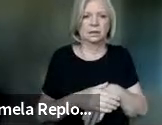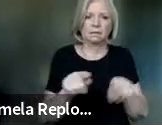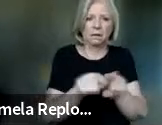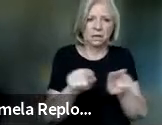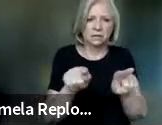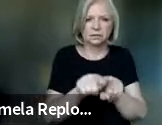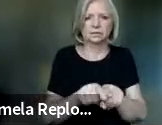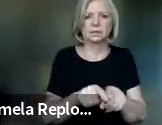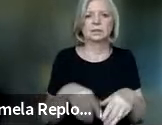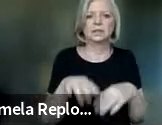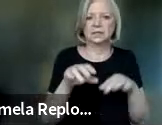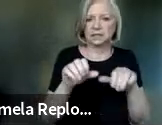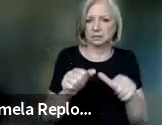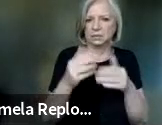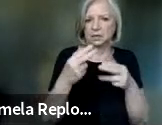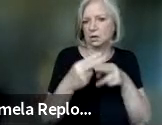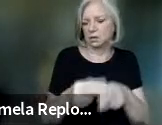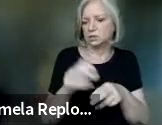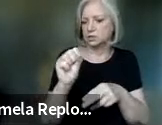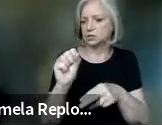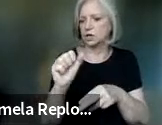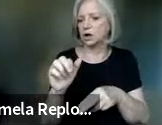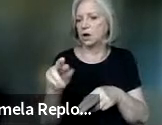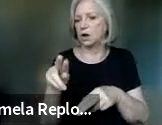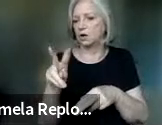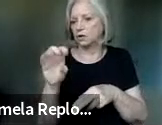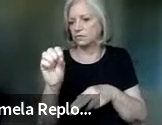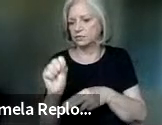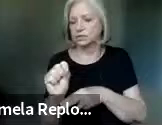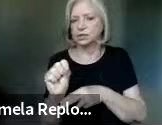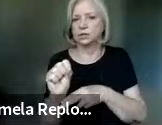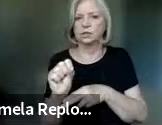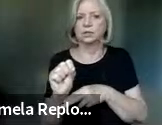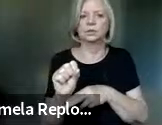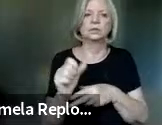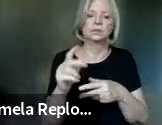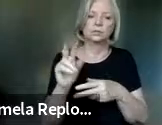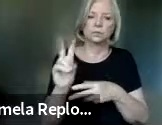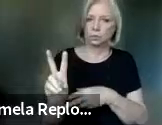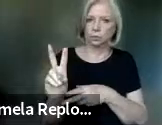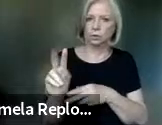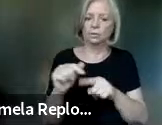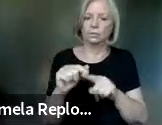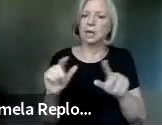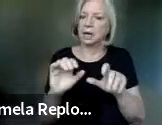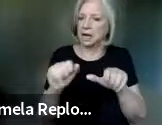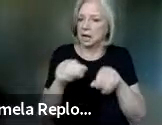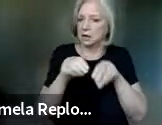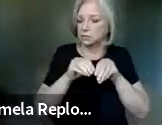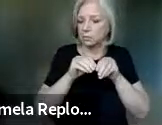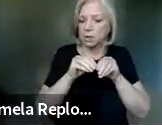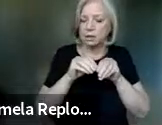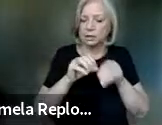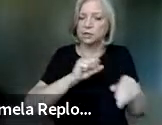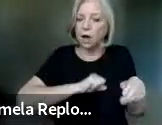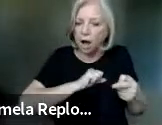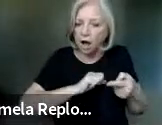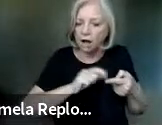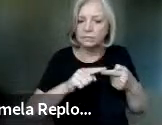SARS-CoV-2. And it's mainly spread through the air from person to person when an infected person coughs,